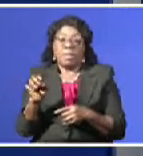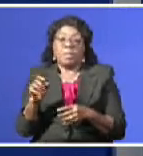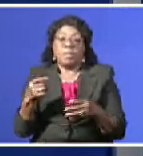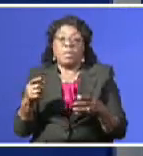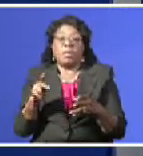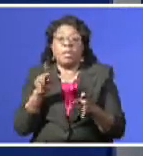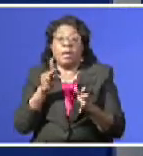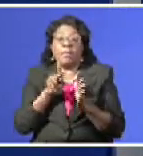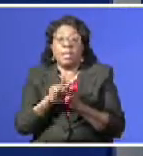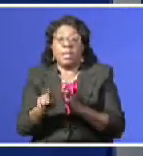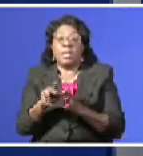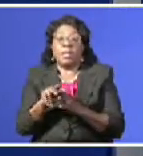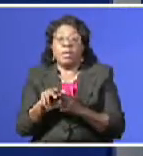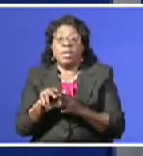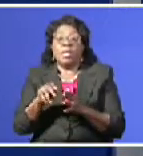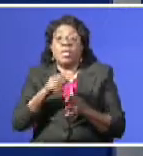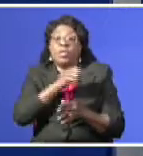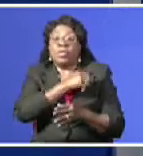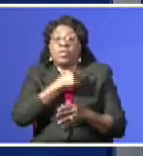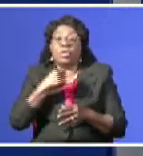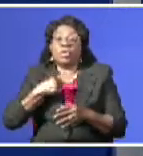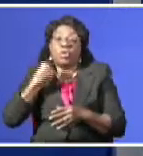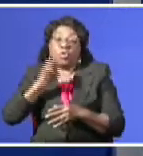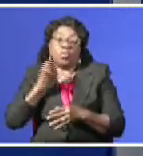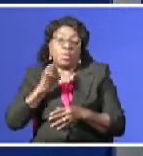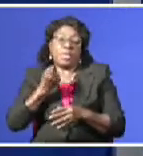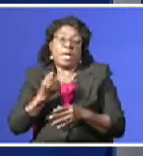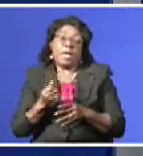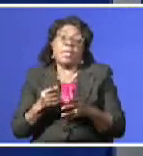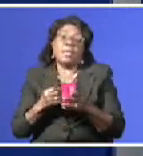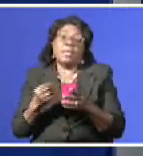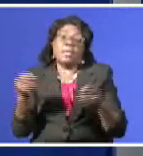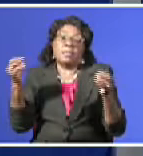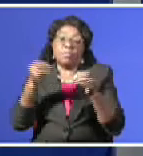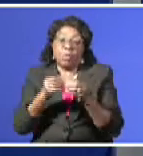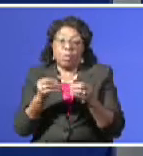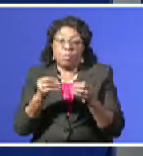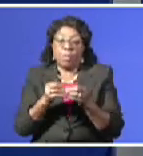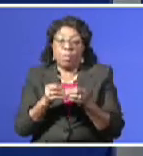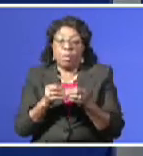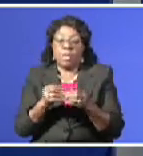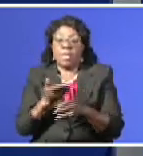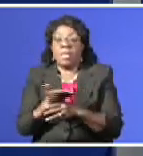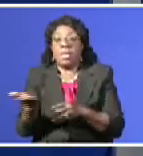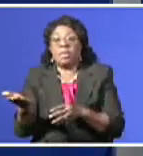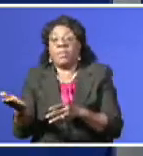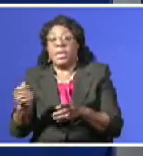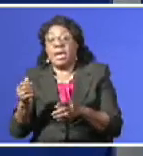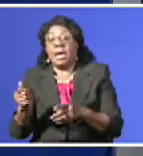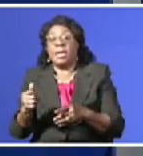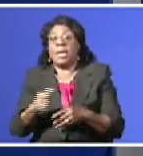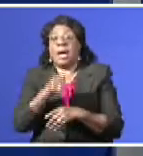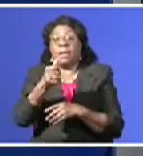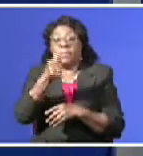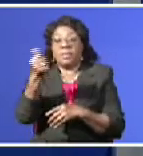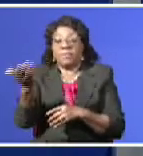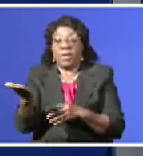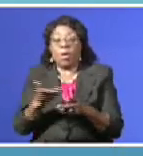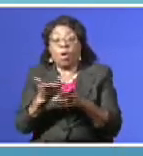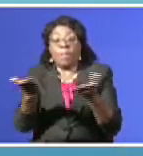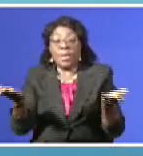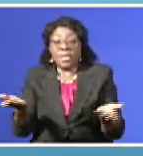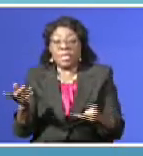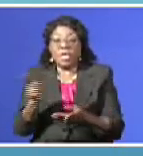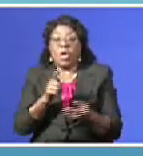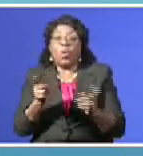an atmosphere, he said, where people can express their fears and hurts, especially in the face of withdrawals and lockdowns. The